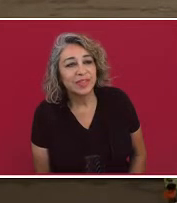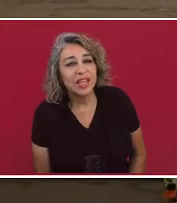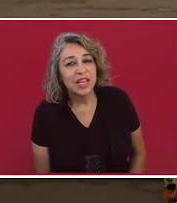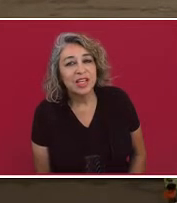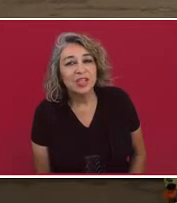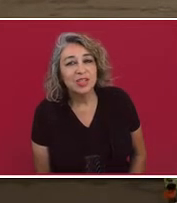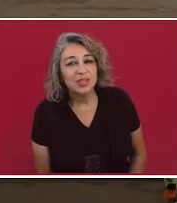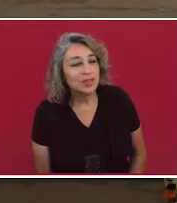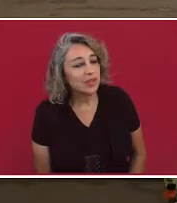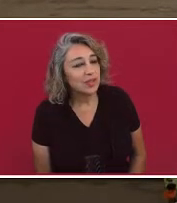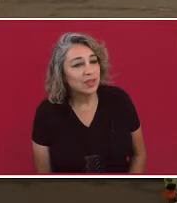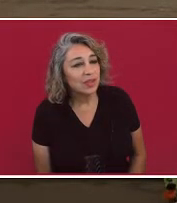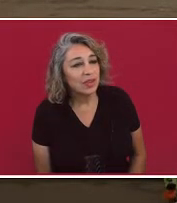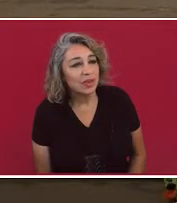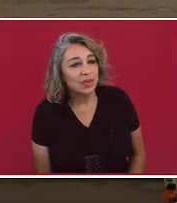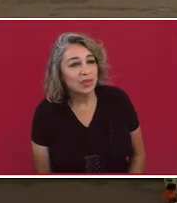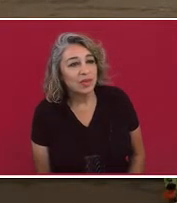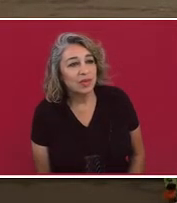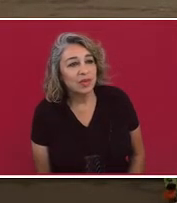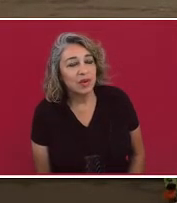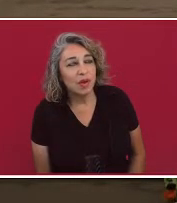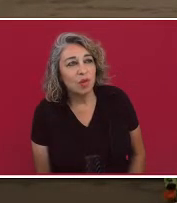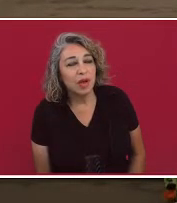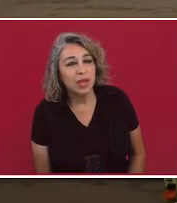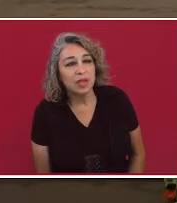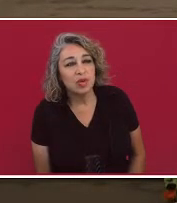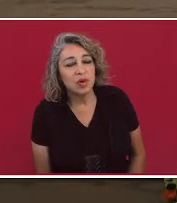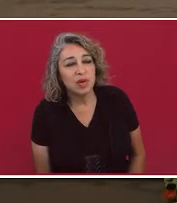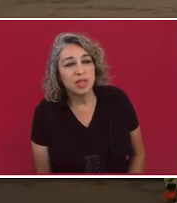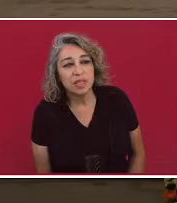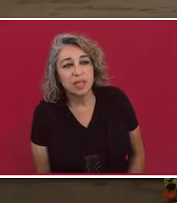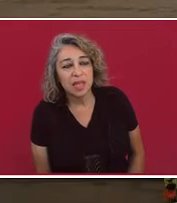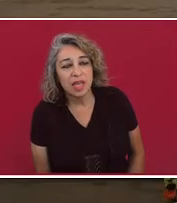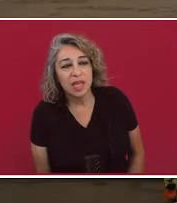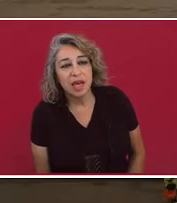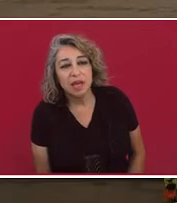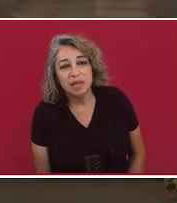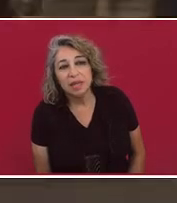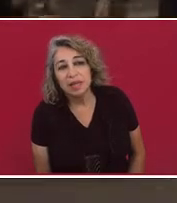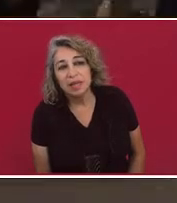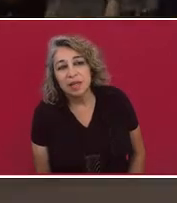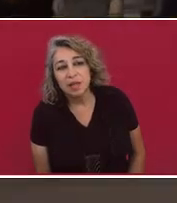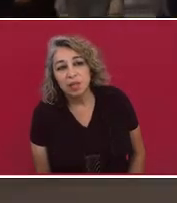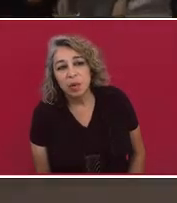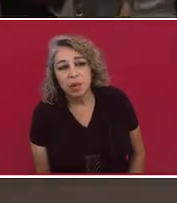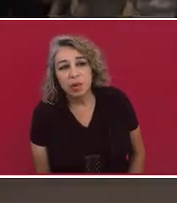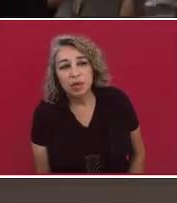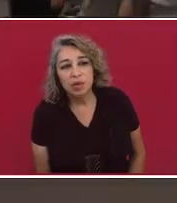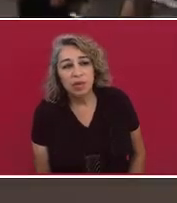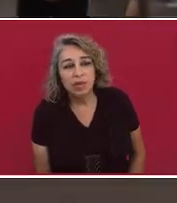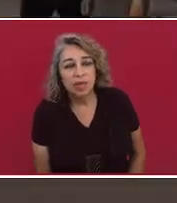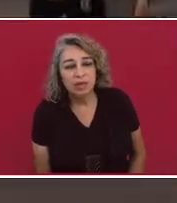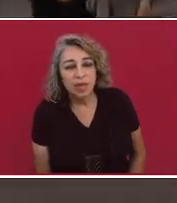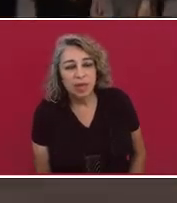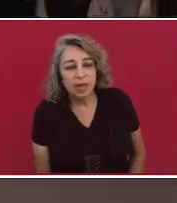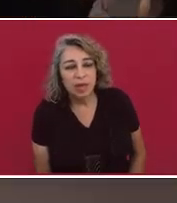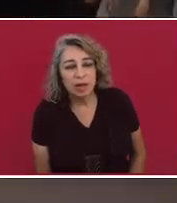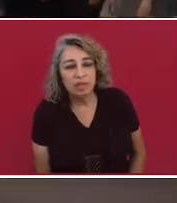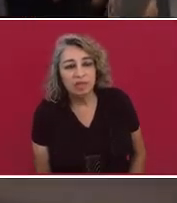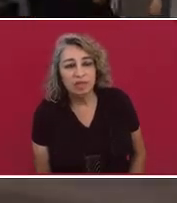Gobierno de la Ciudad de México. So they're all walking towards the pole that